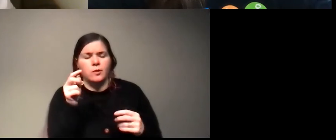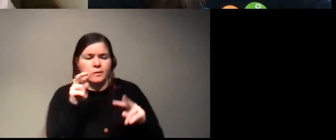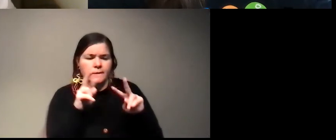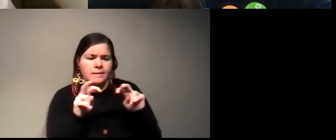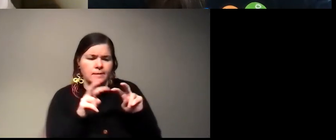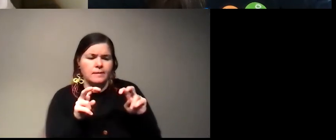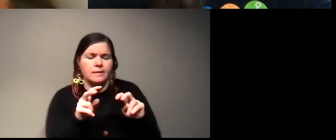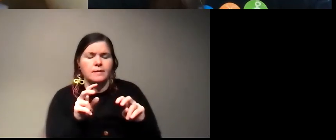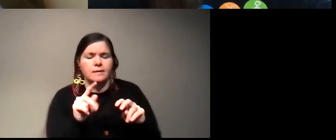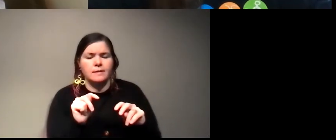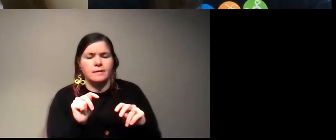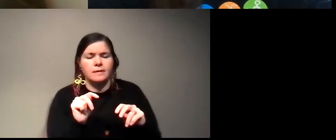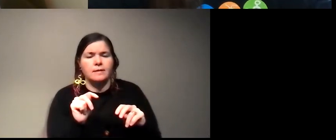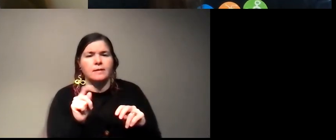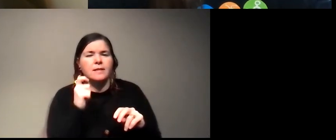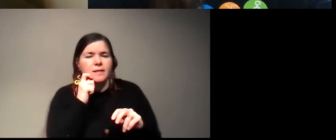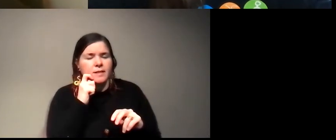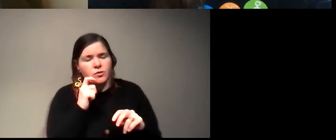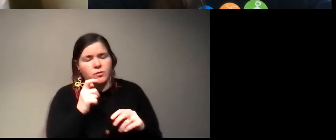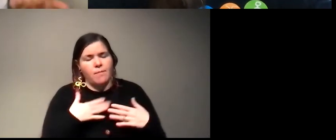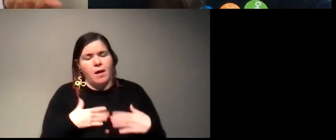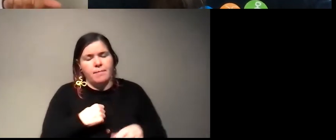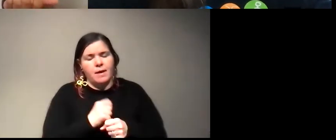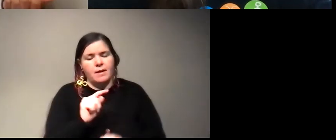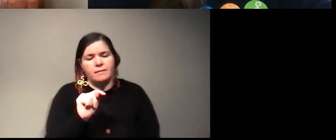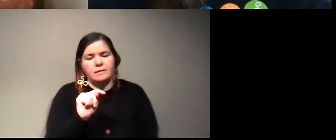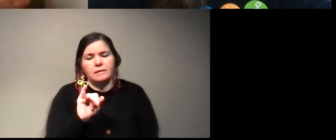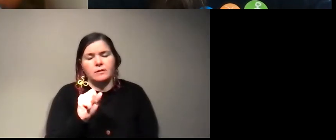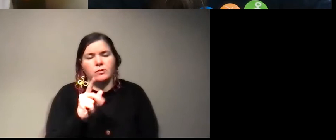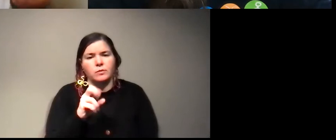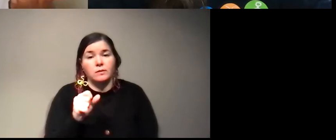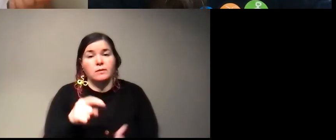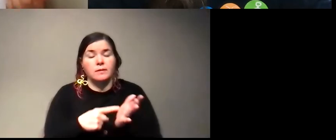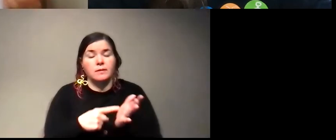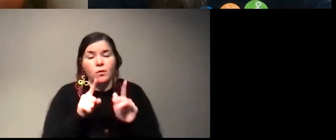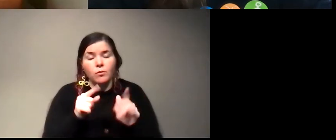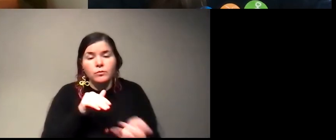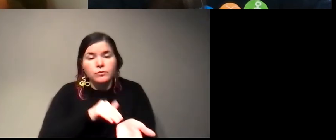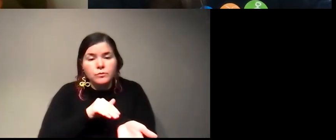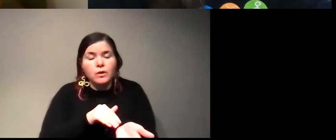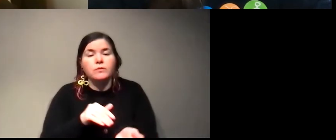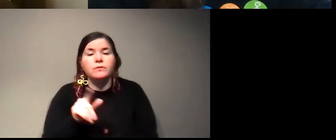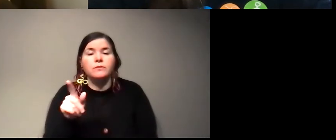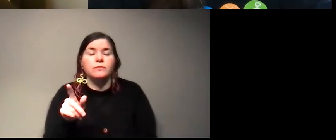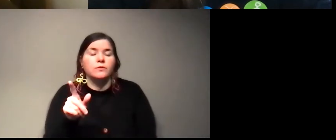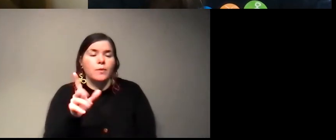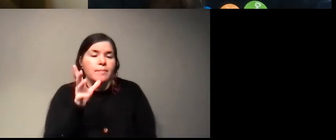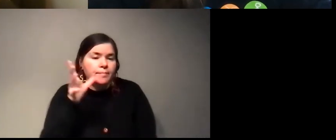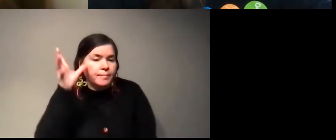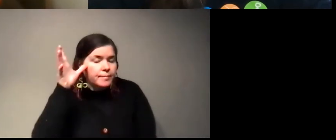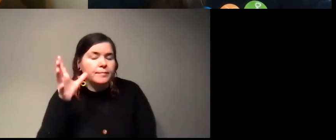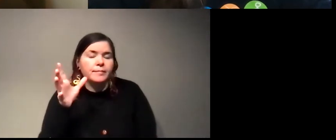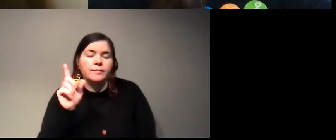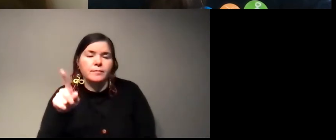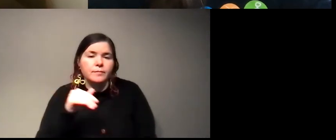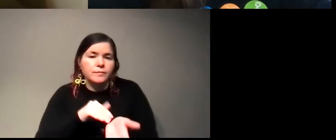at tissues. So like your body's made up of tissues. And sometimes when you go to the doctors or like your parent or guardian goes to the doctor, and they